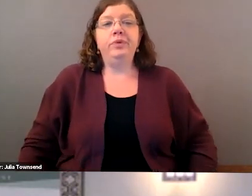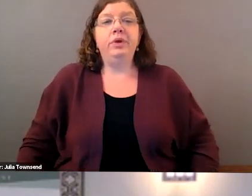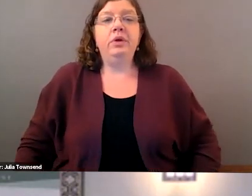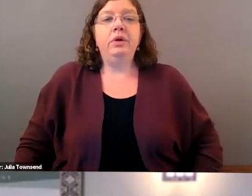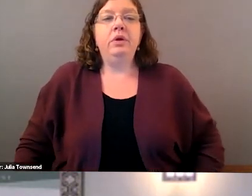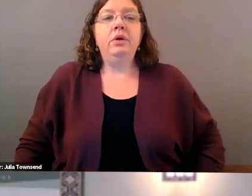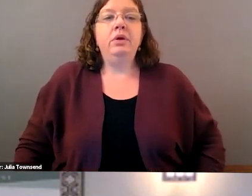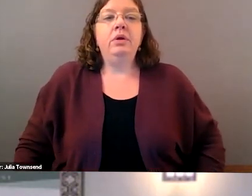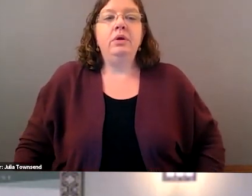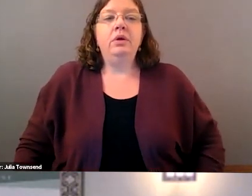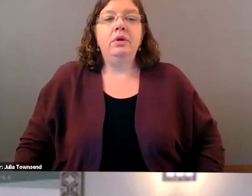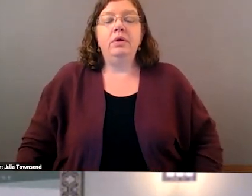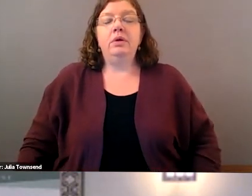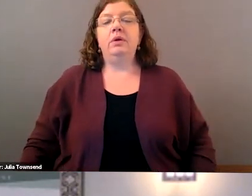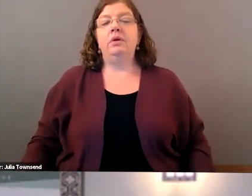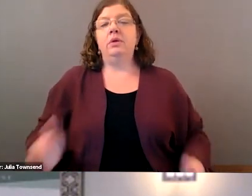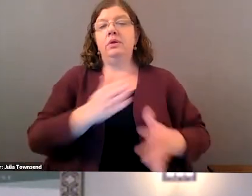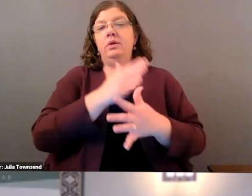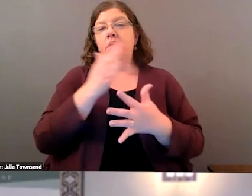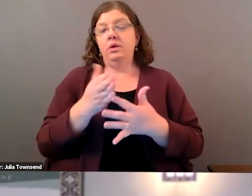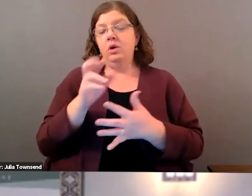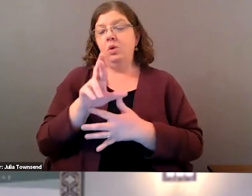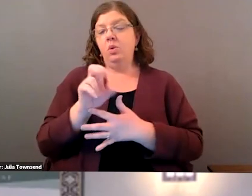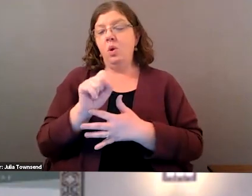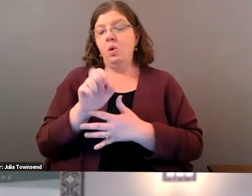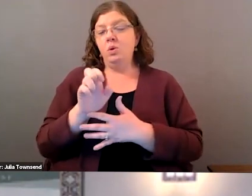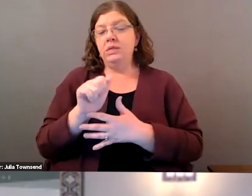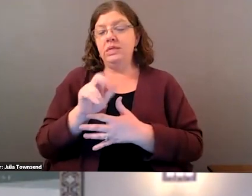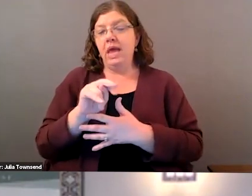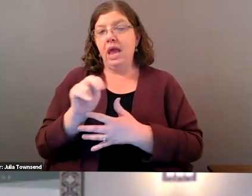Our next speaker is Roseanne Crawford.